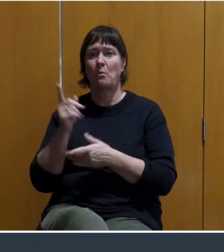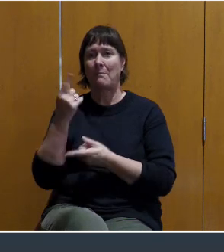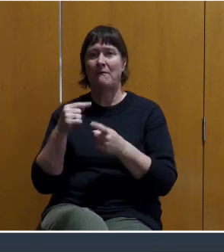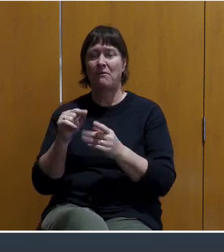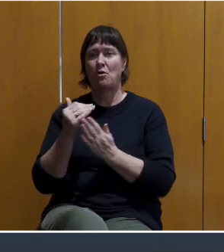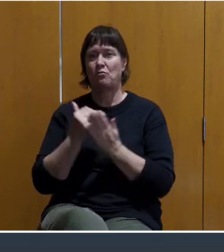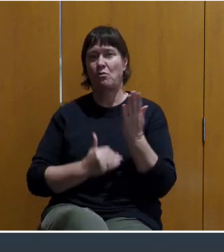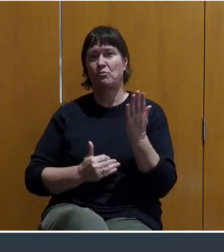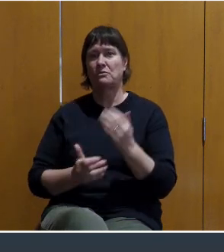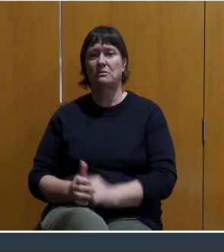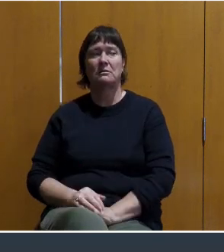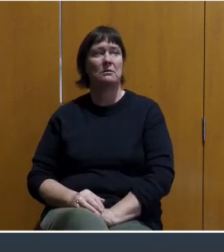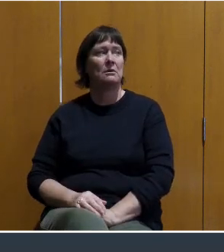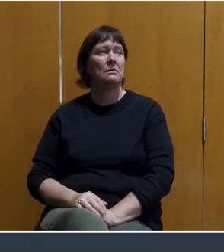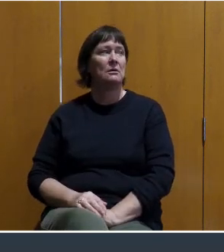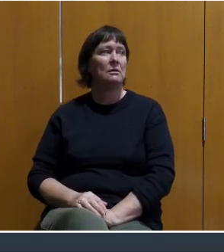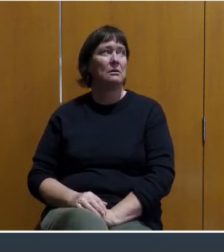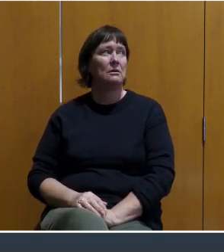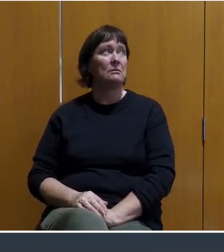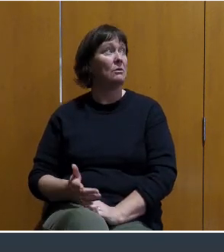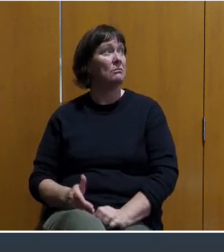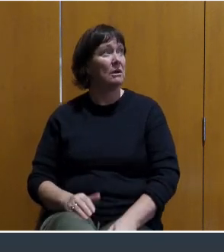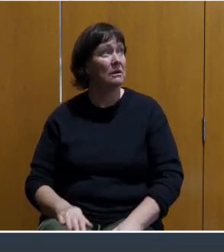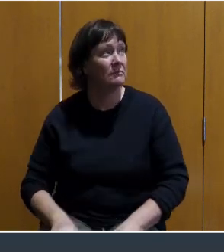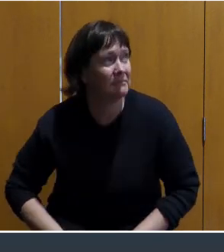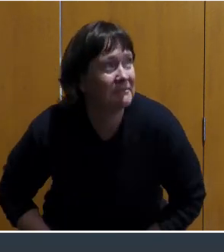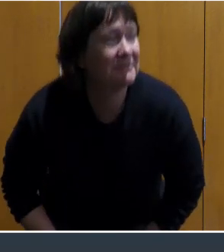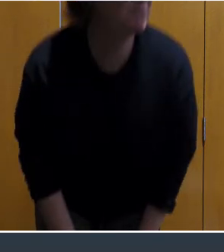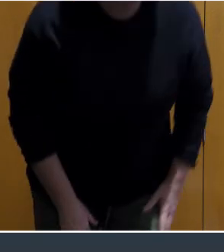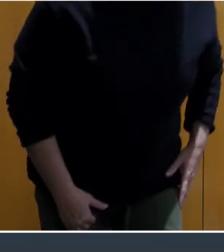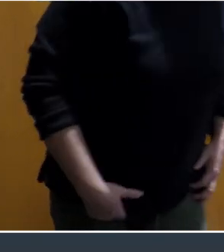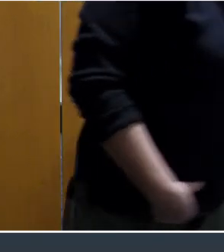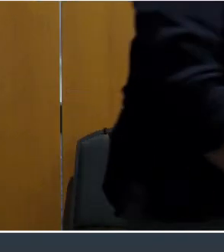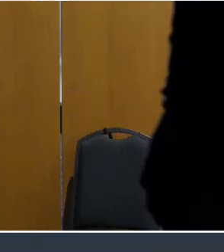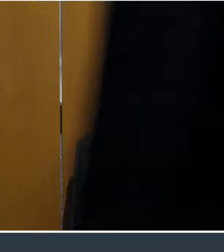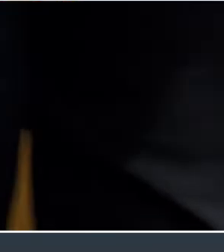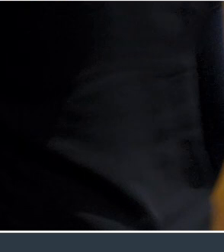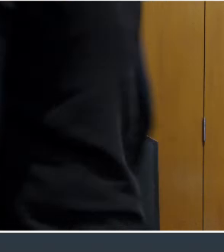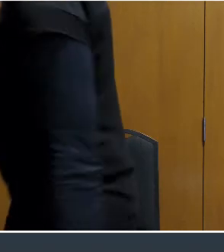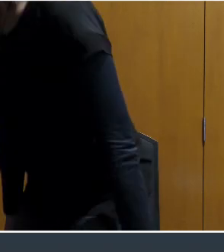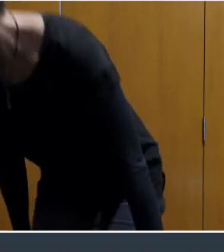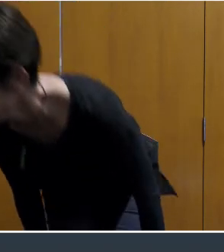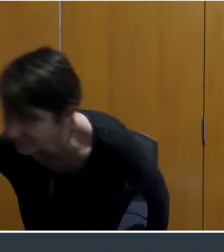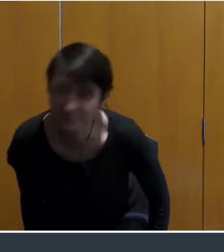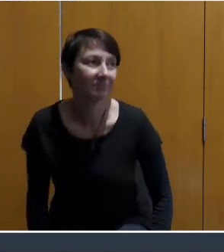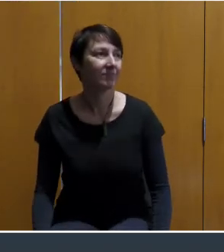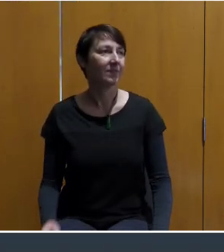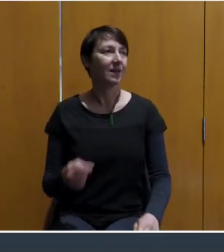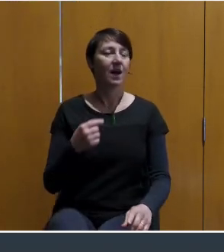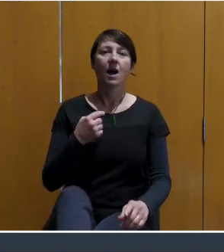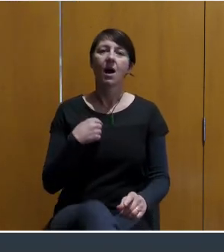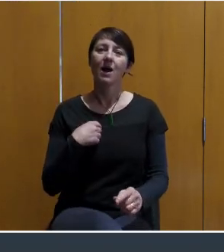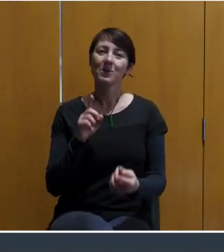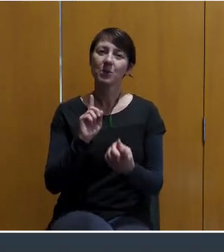I was just actually going to comment on your first part of your question, and I can comment on the second, but the first part